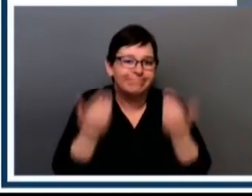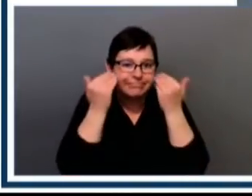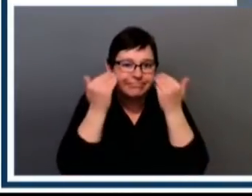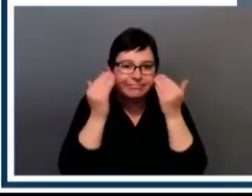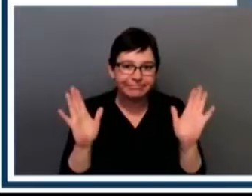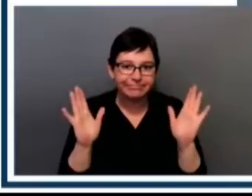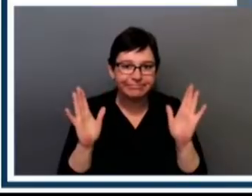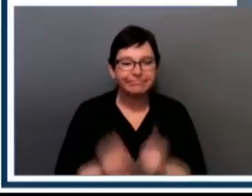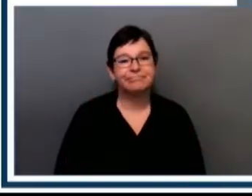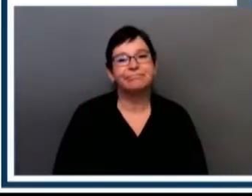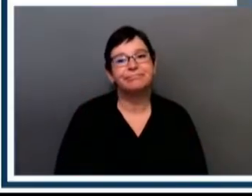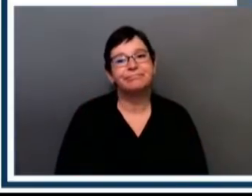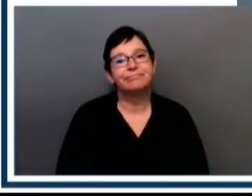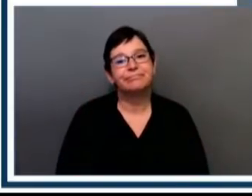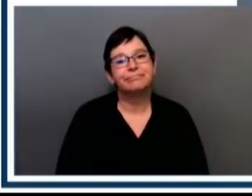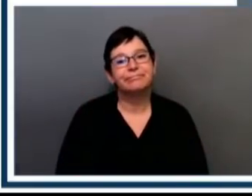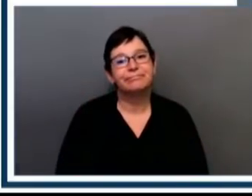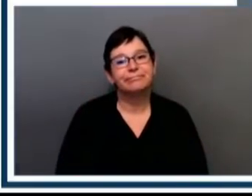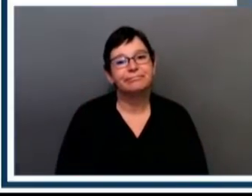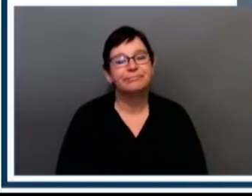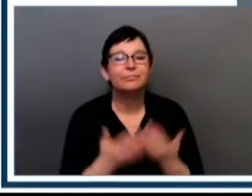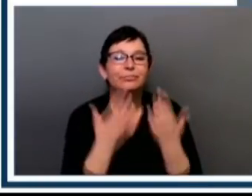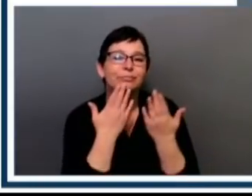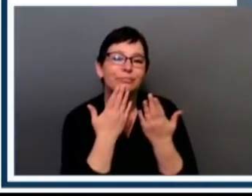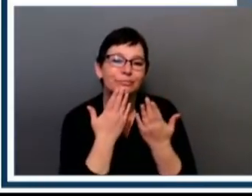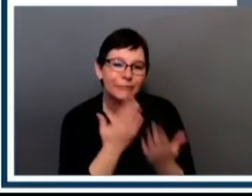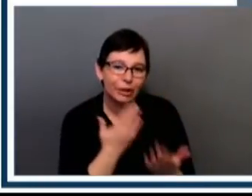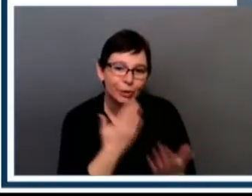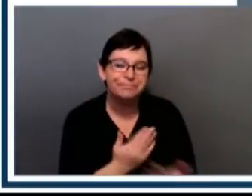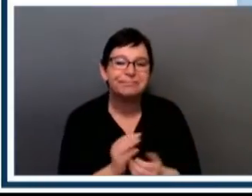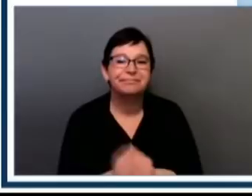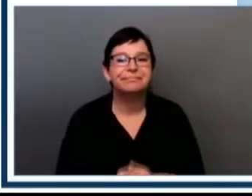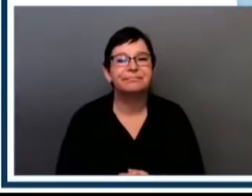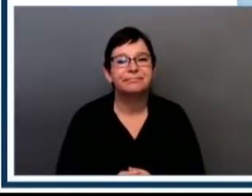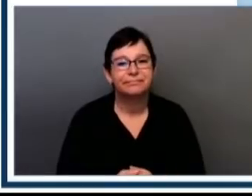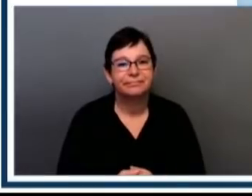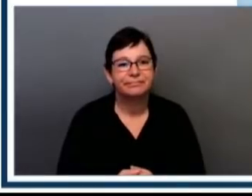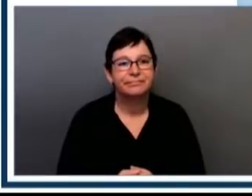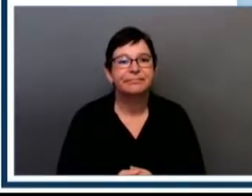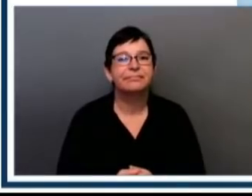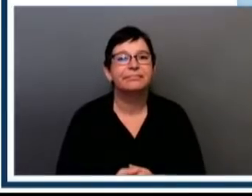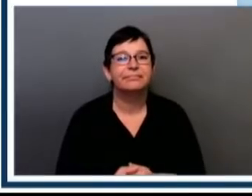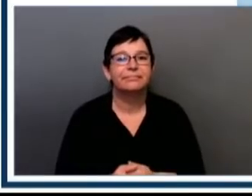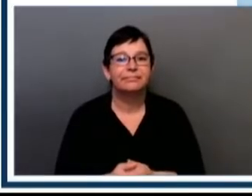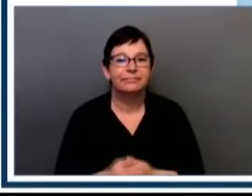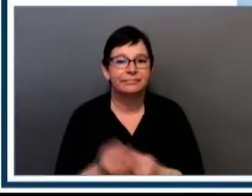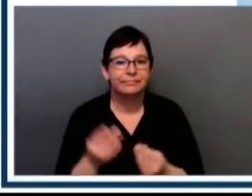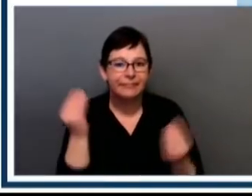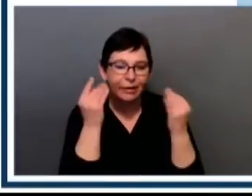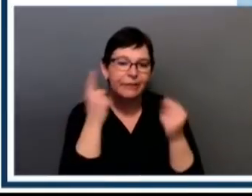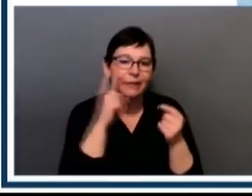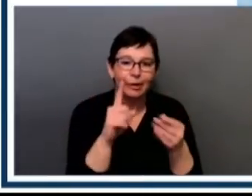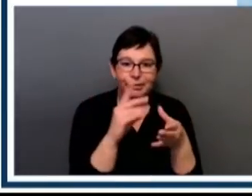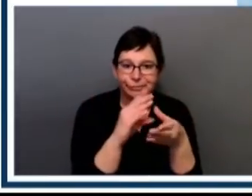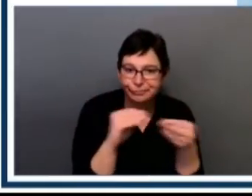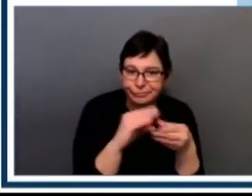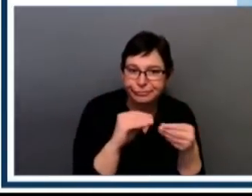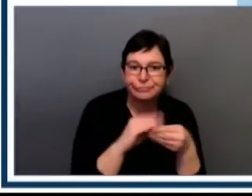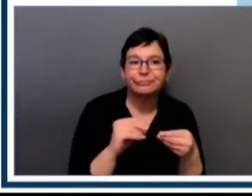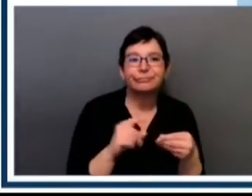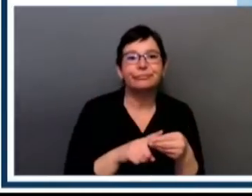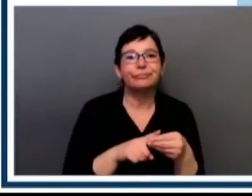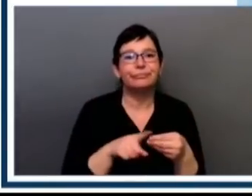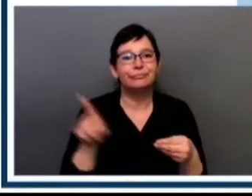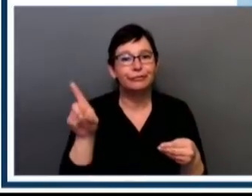In thinking about today's remarks, and Dr. Strang references a bit too, but I have to say I felt a lot of emotions over the last few days